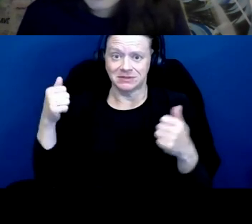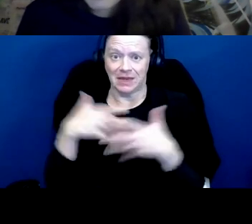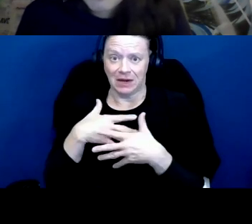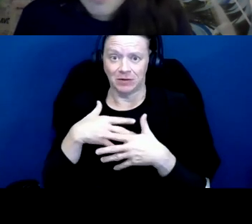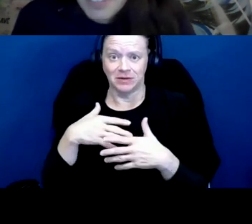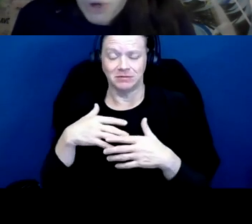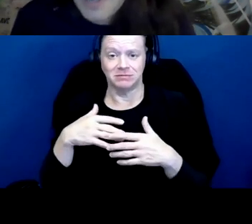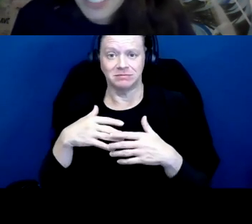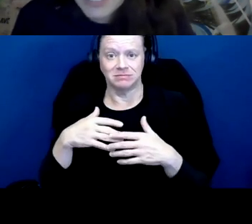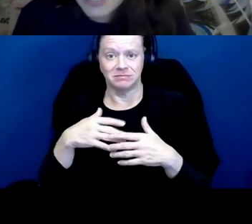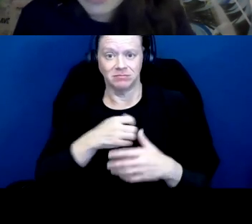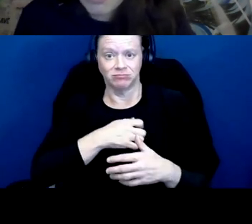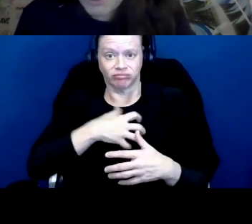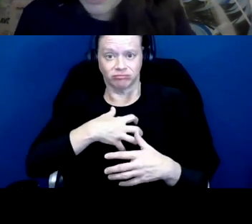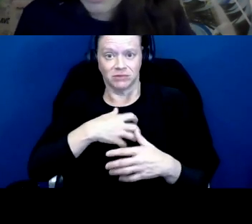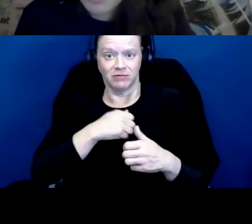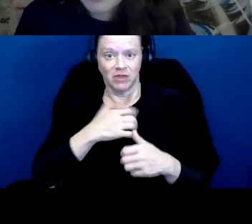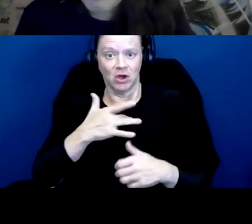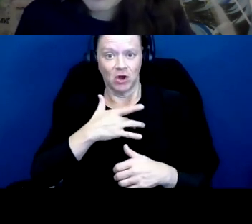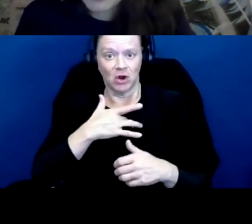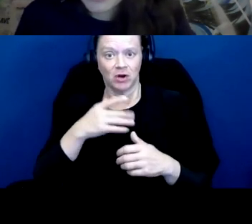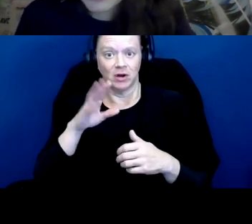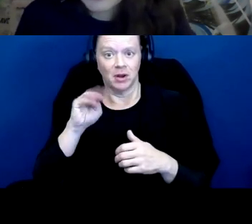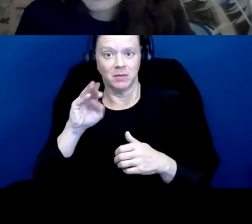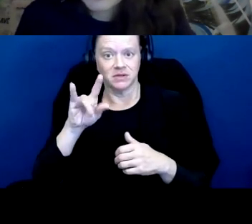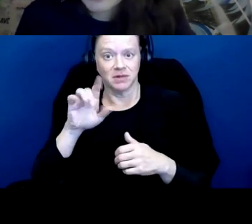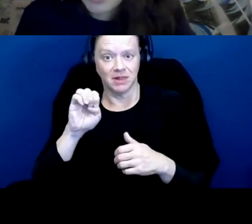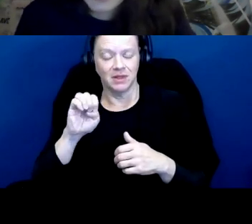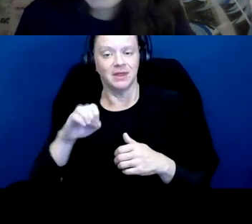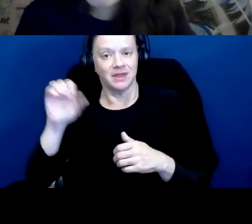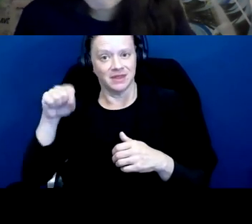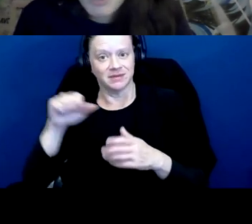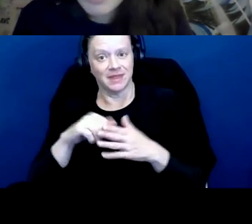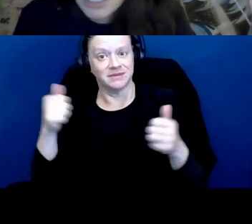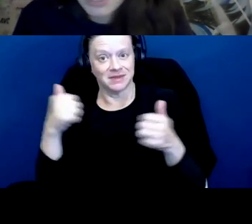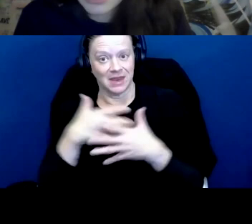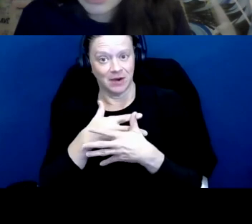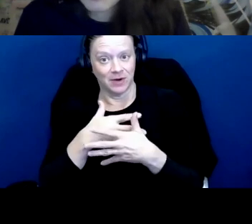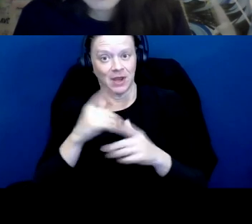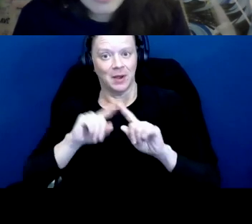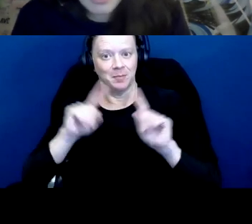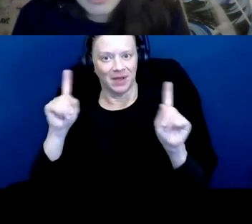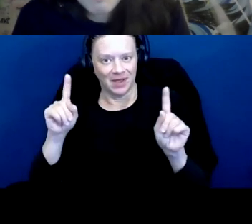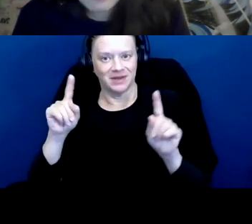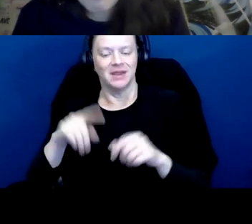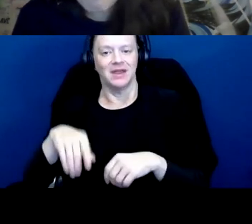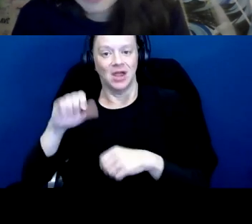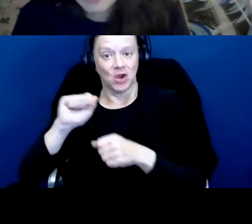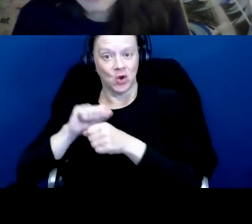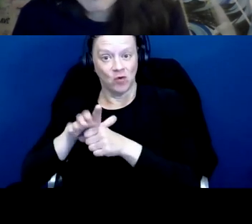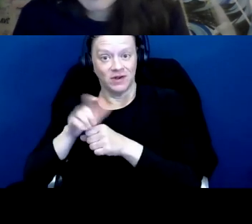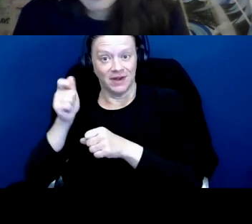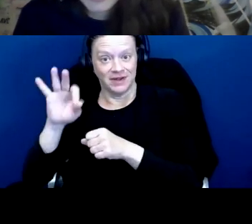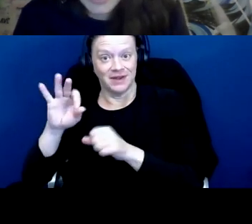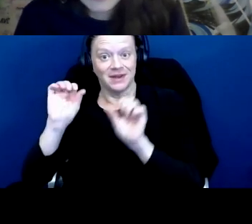and COVID-19 also causes myocarditis. And it's more serious when it's caused by the